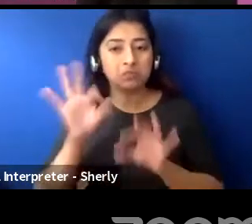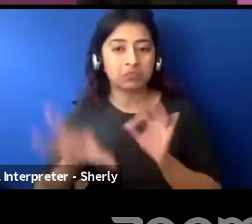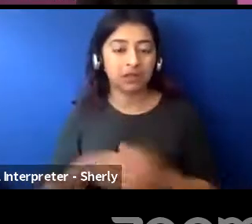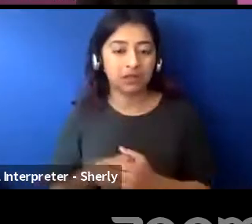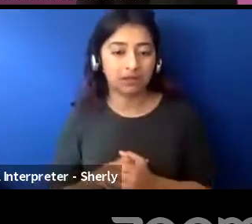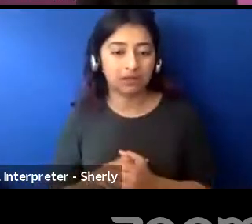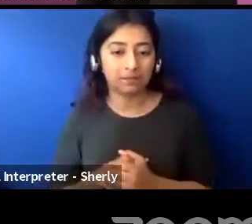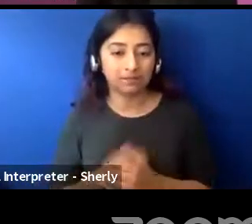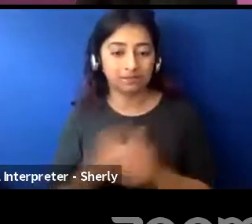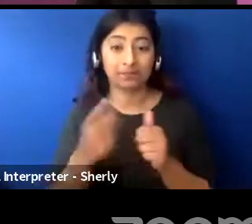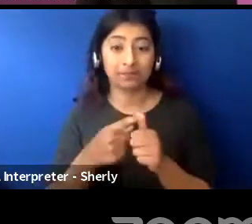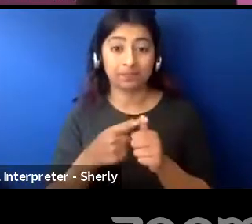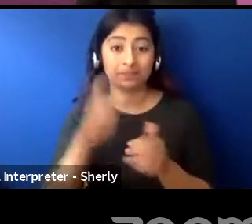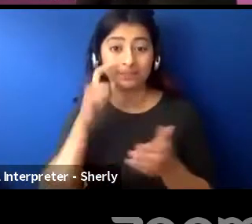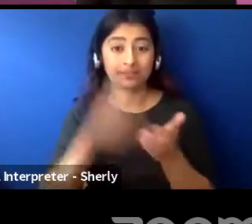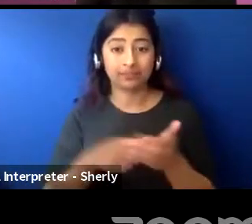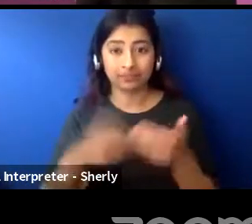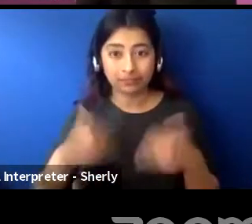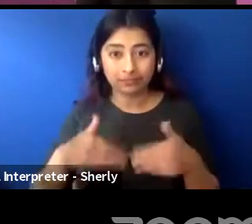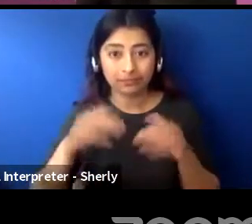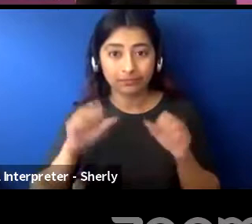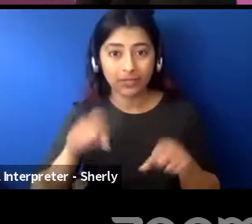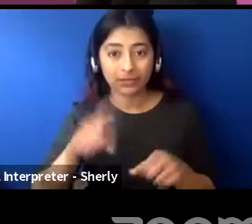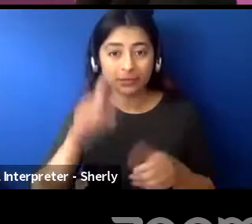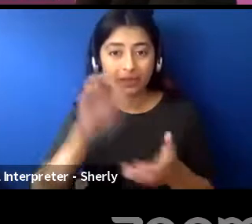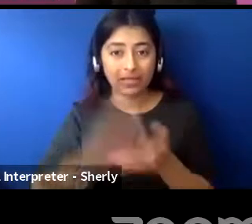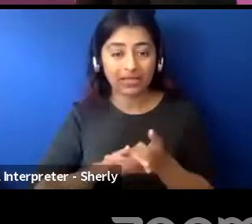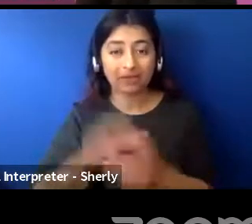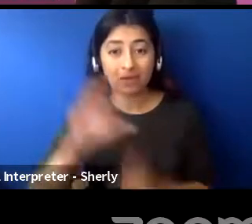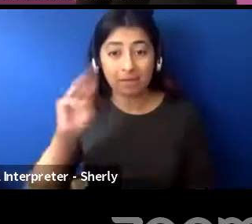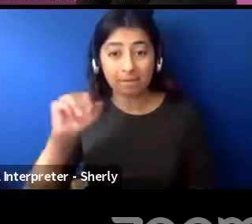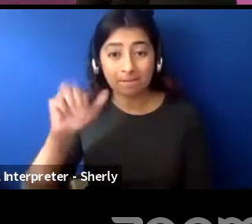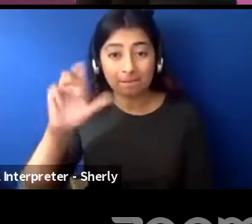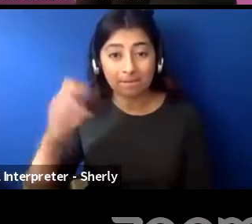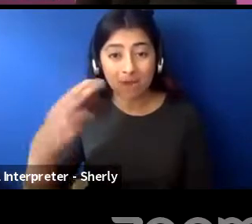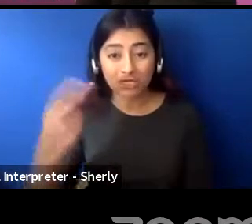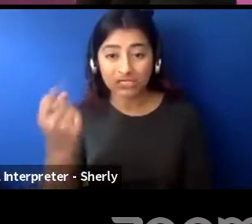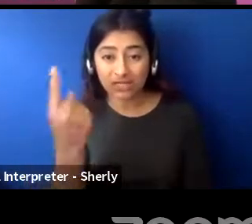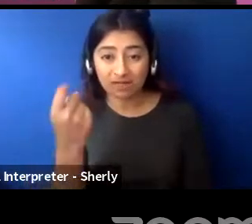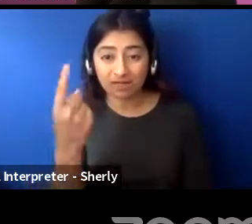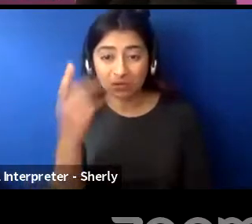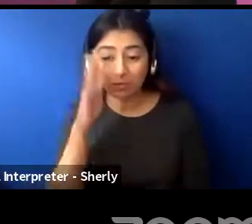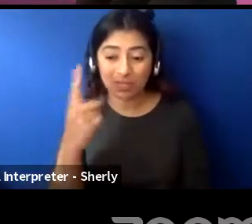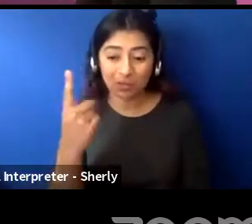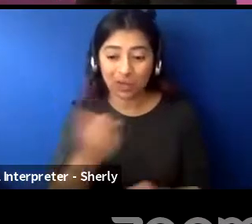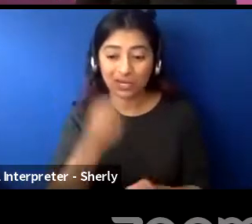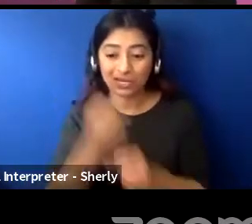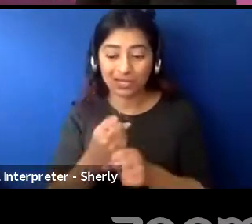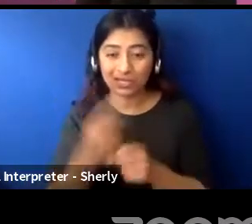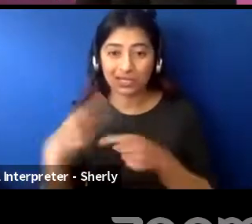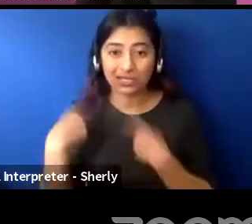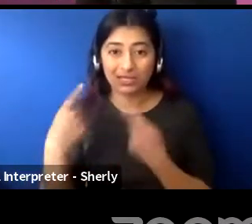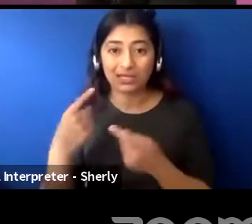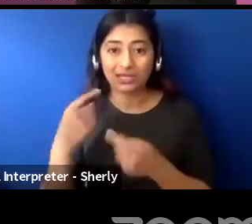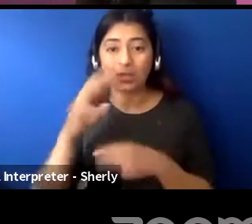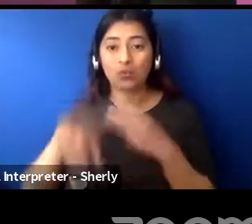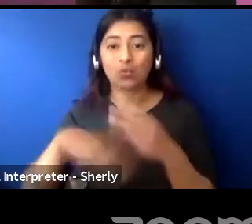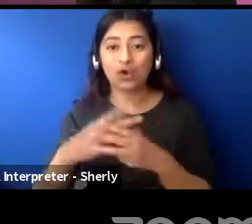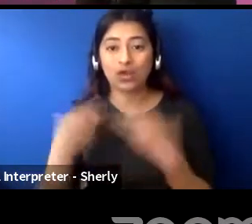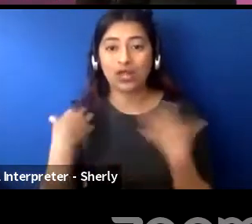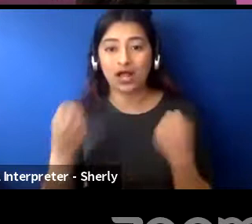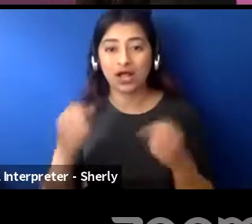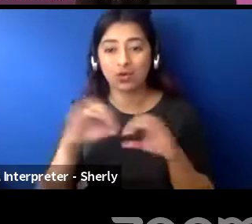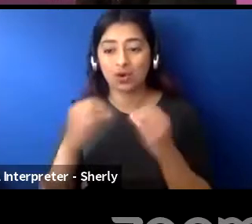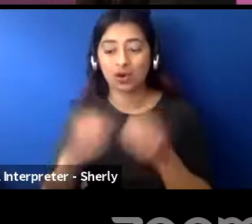first, just acknowledging, can you believe March 11th will be 1 year since the World Health Organization declared this a